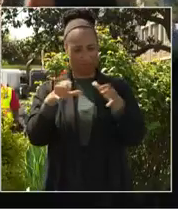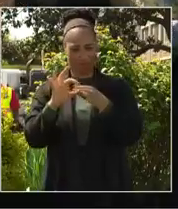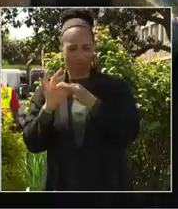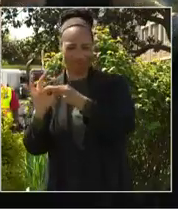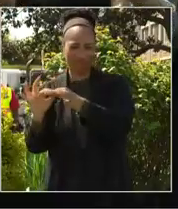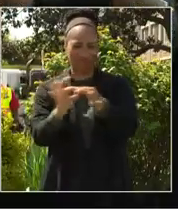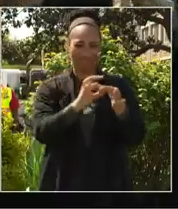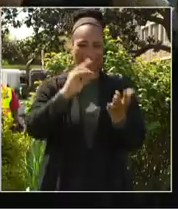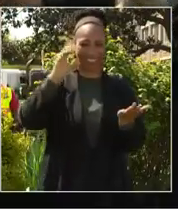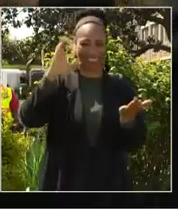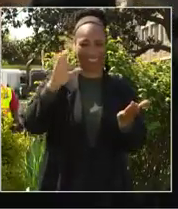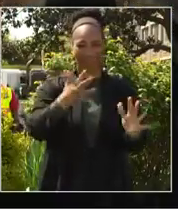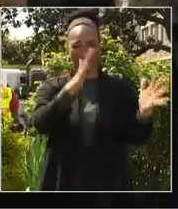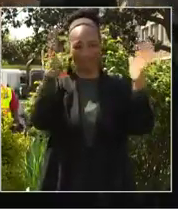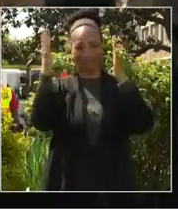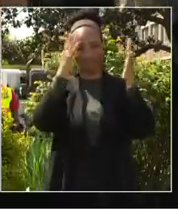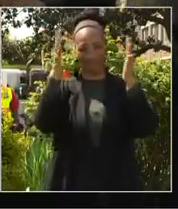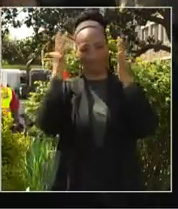much.